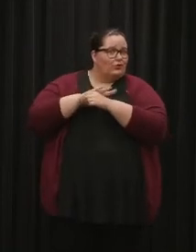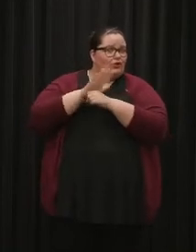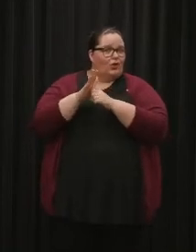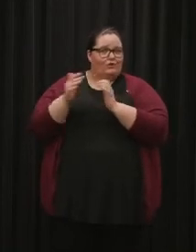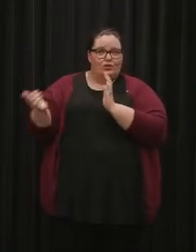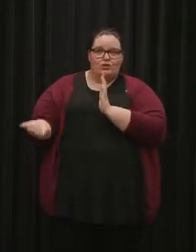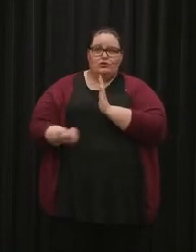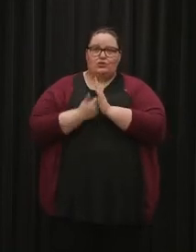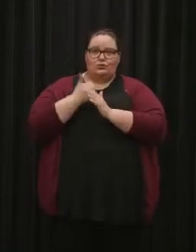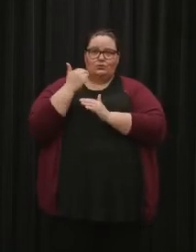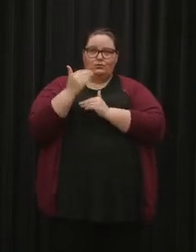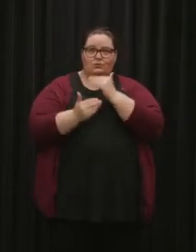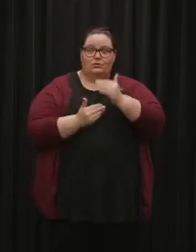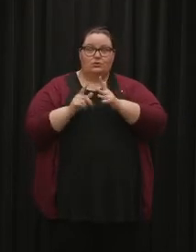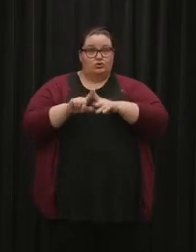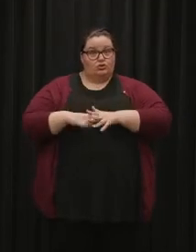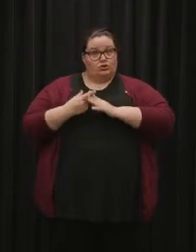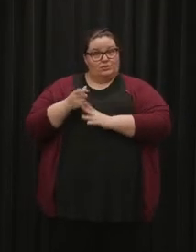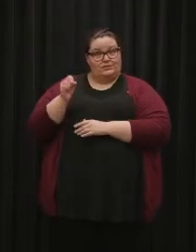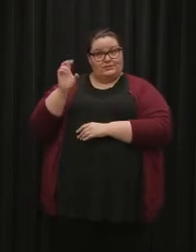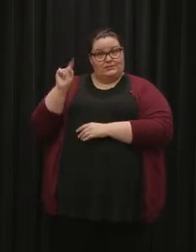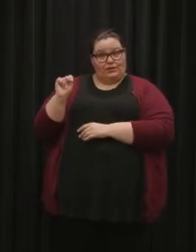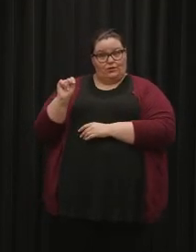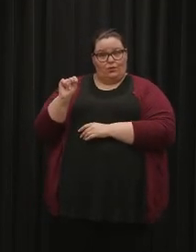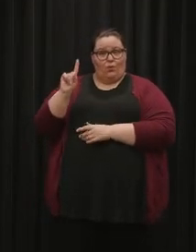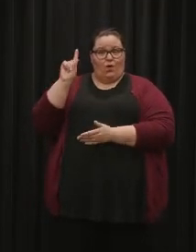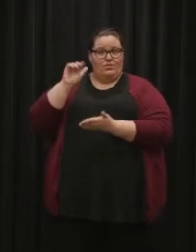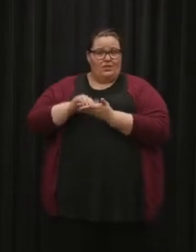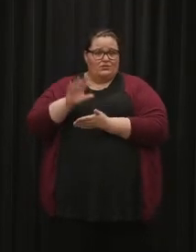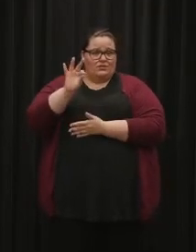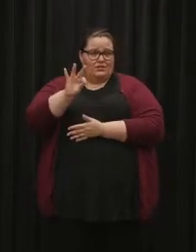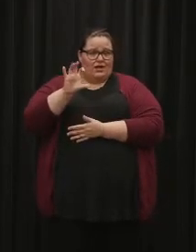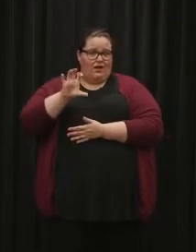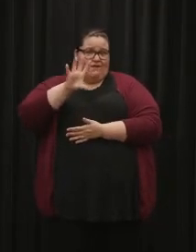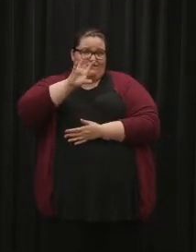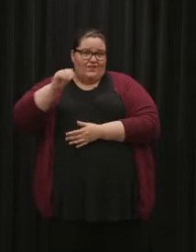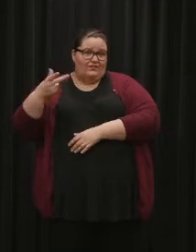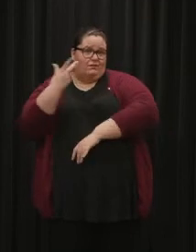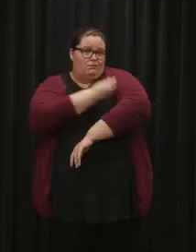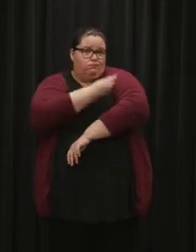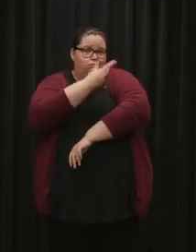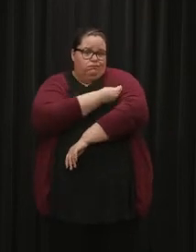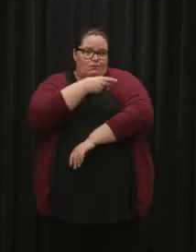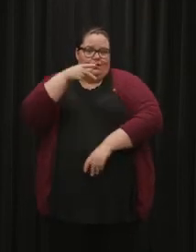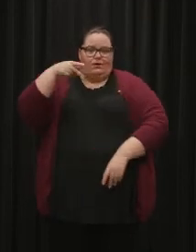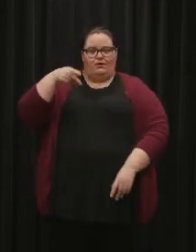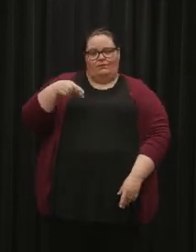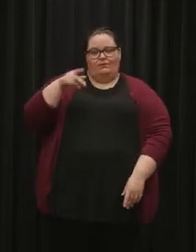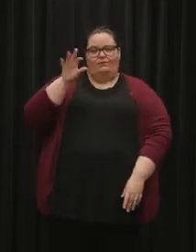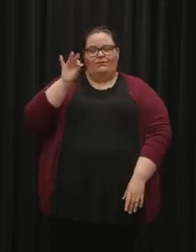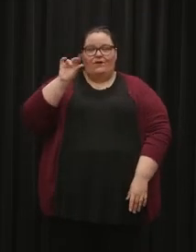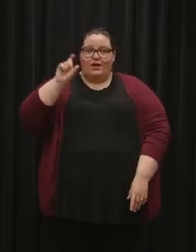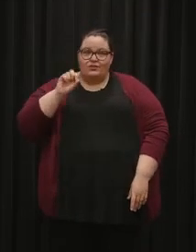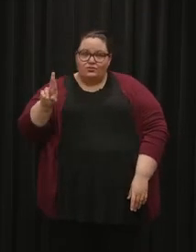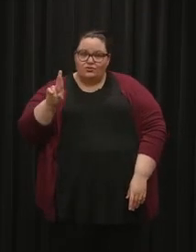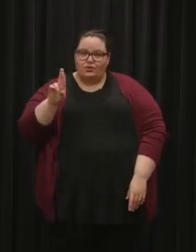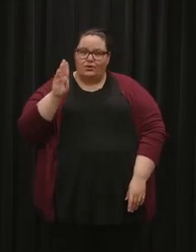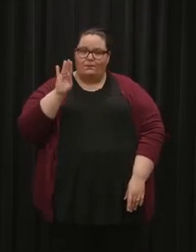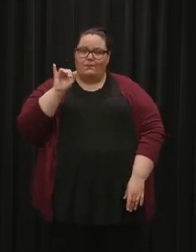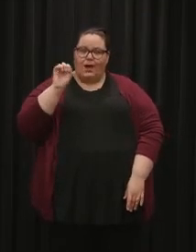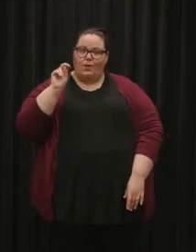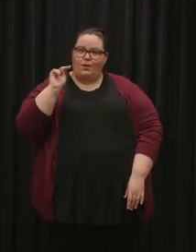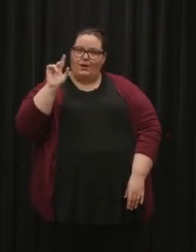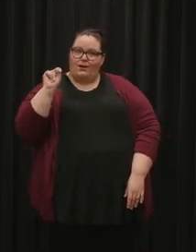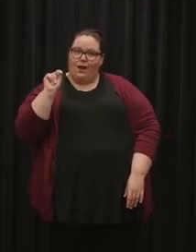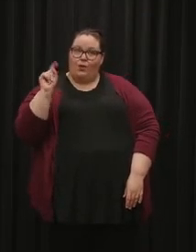pandemic. Beginning on Saturday, we will administer 1,950 doses of the Pfizer-BioNTech vaccine in